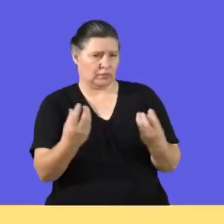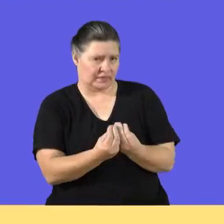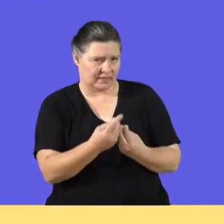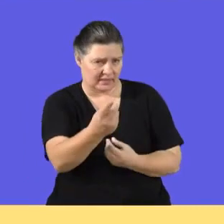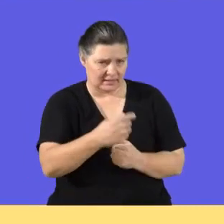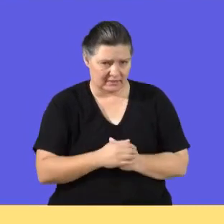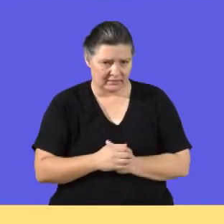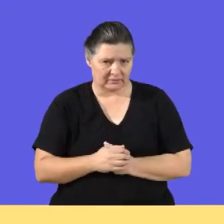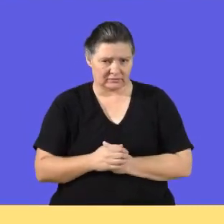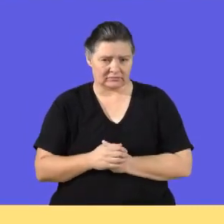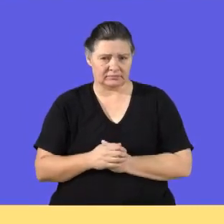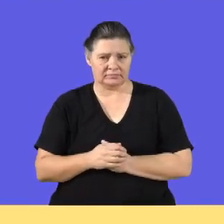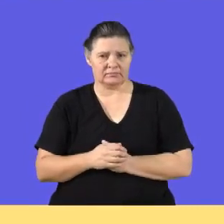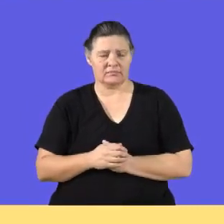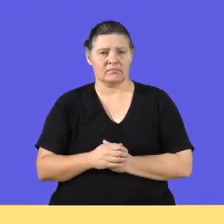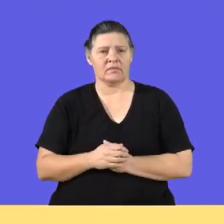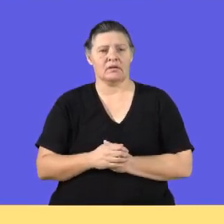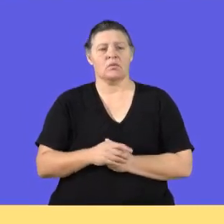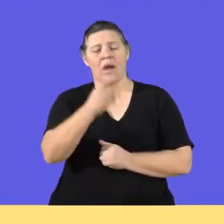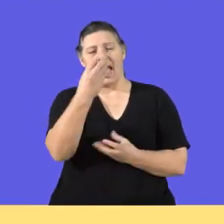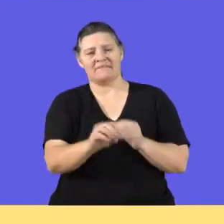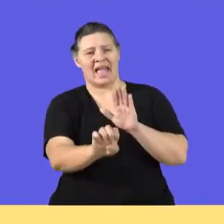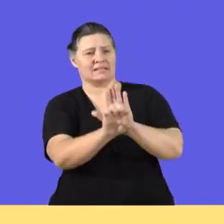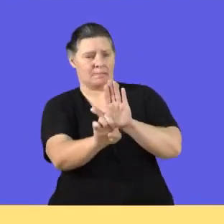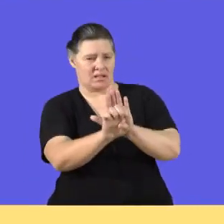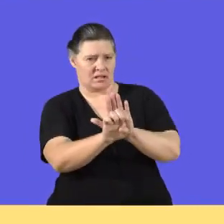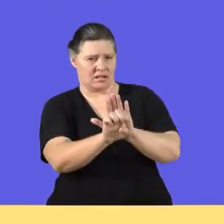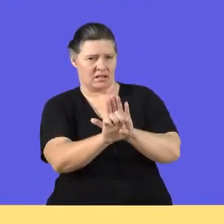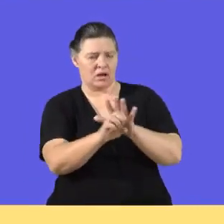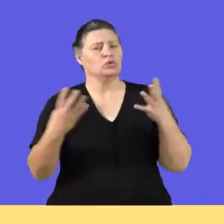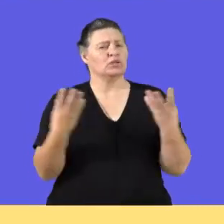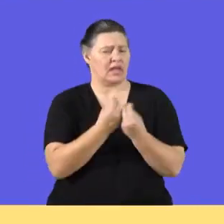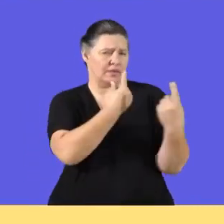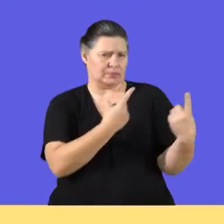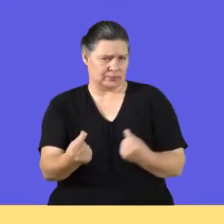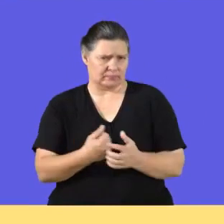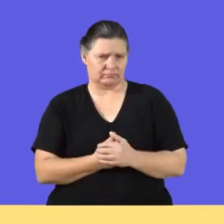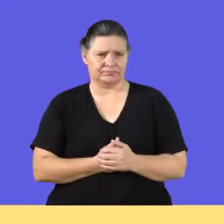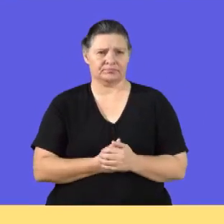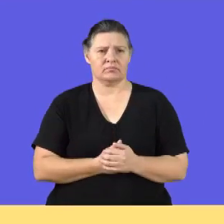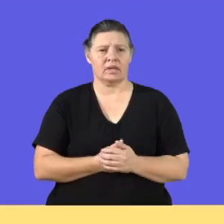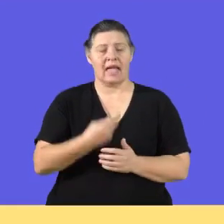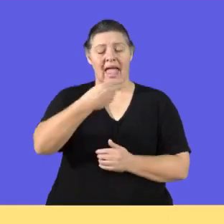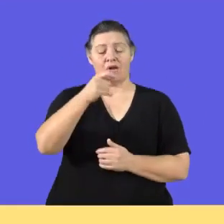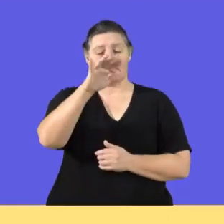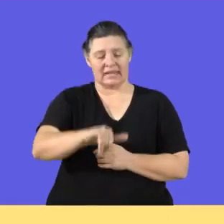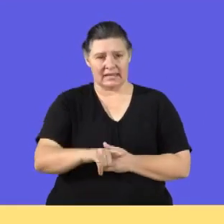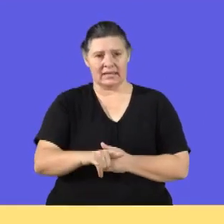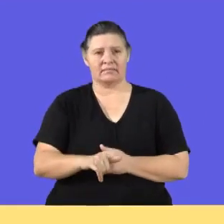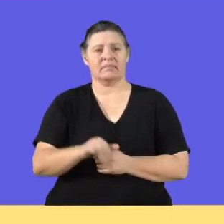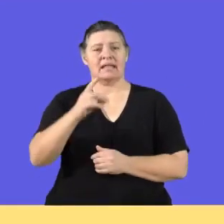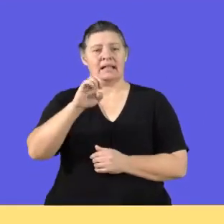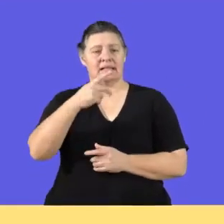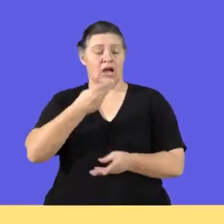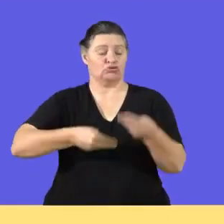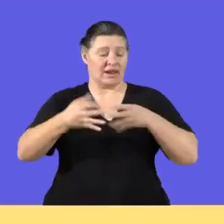want to do with you here. With me here, dear great learners, is an example that I want us to do together. And it reads, Harry, the